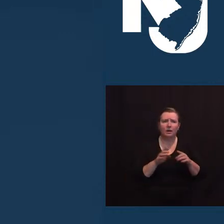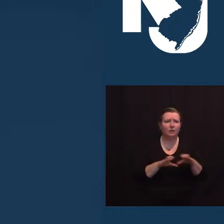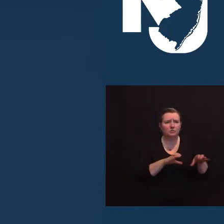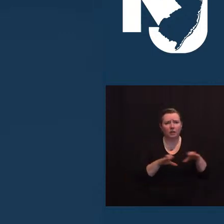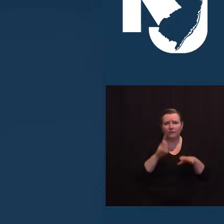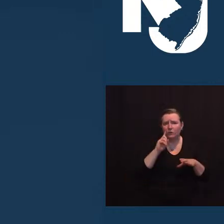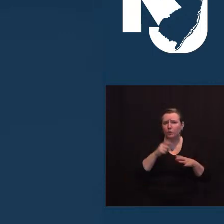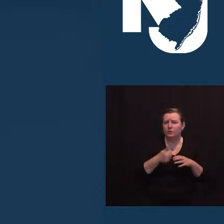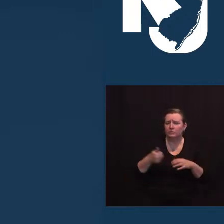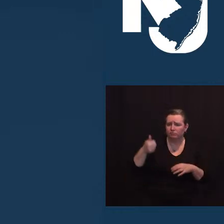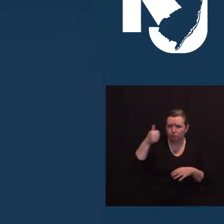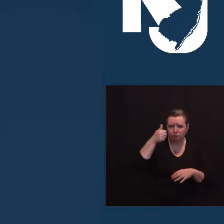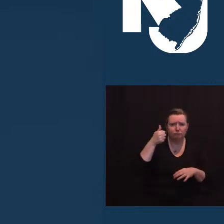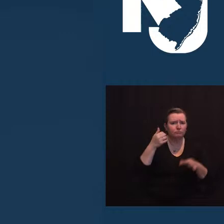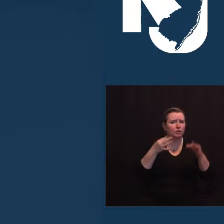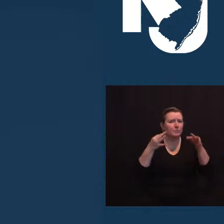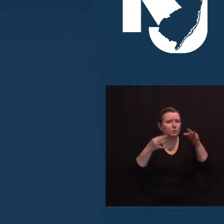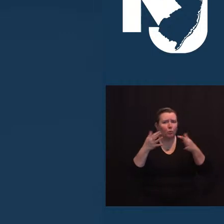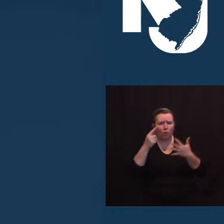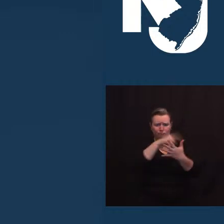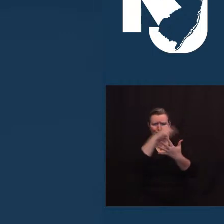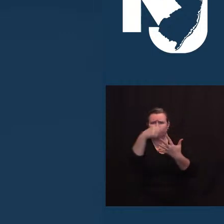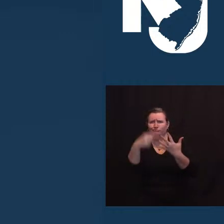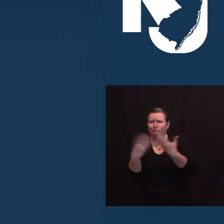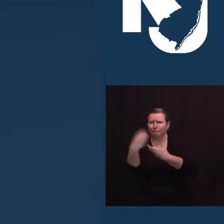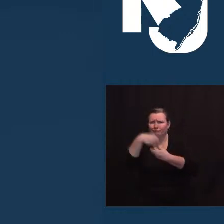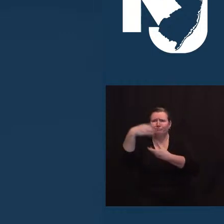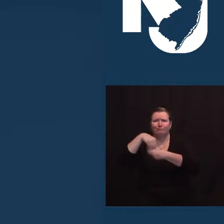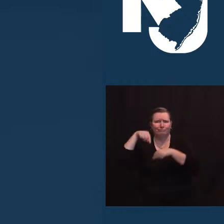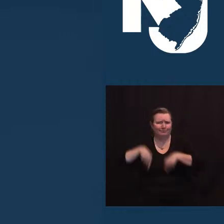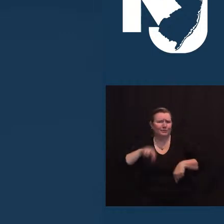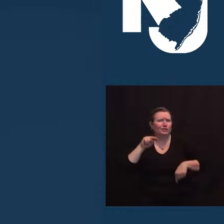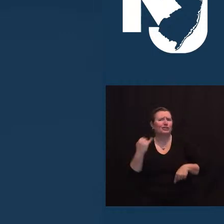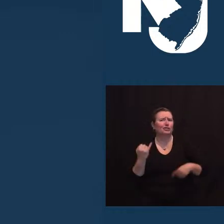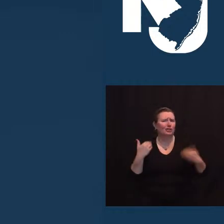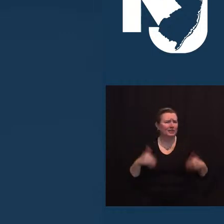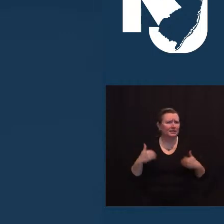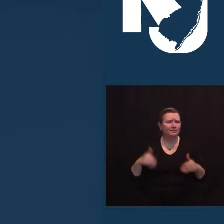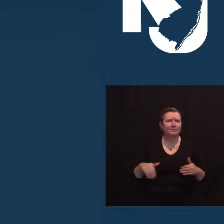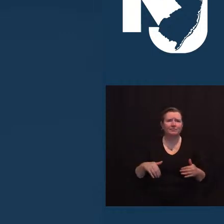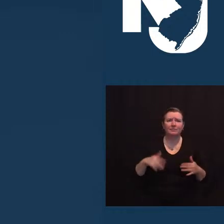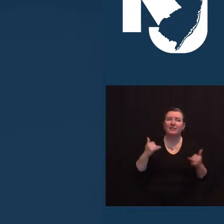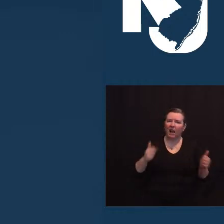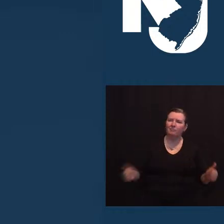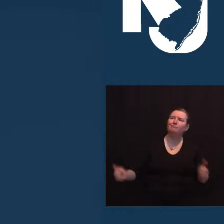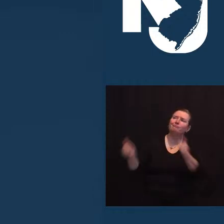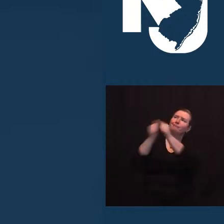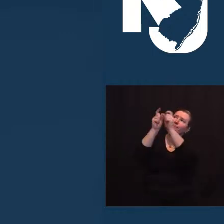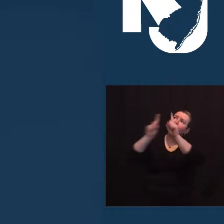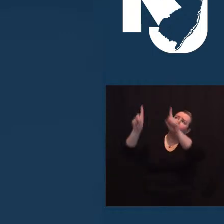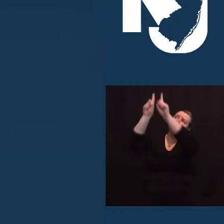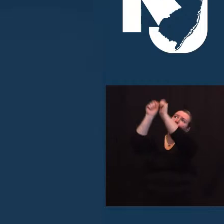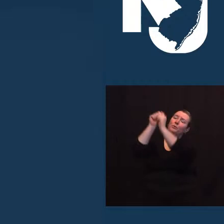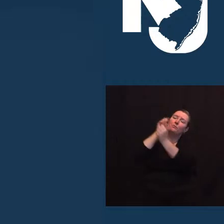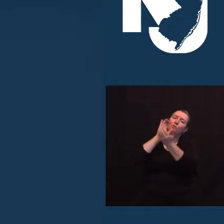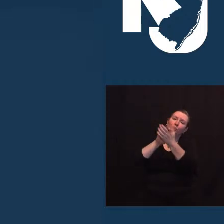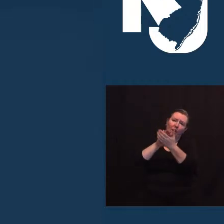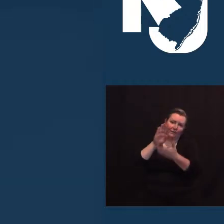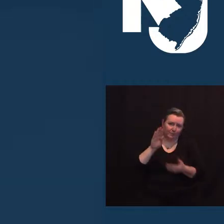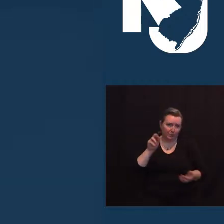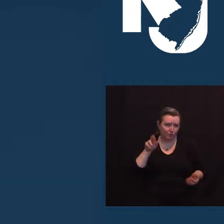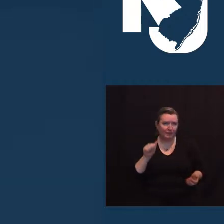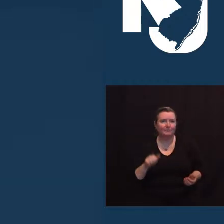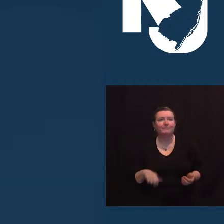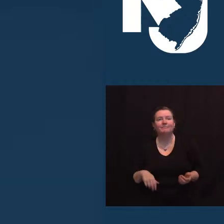other civic engagements. Bob is now reunited with his beloved wife, Barbara, who we lost in